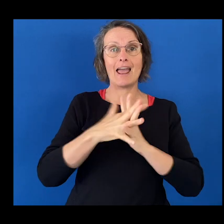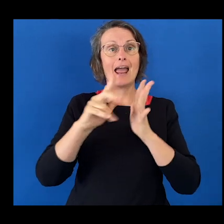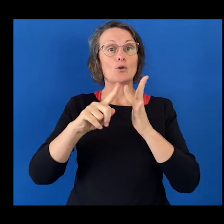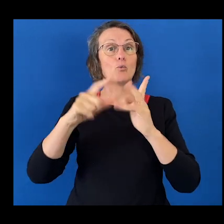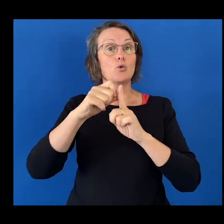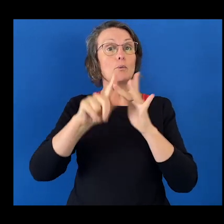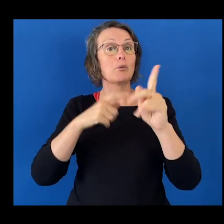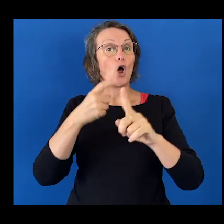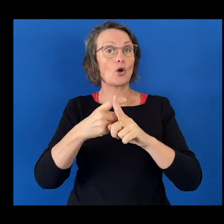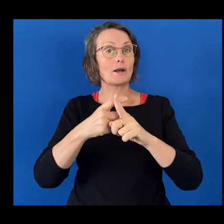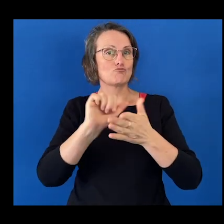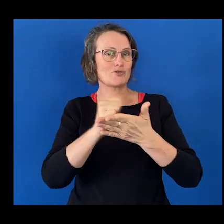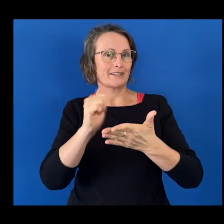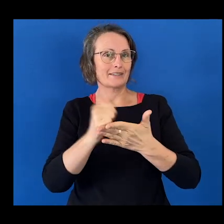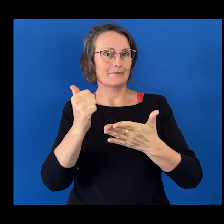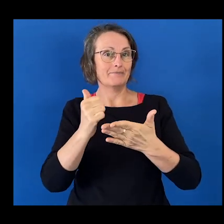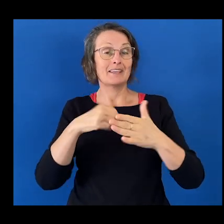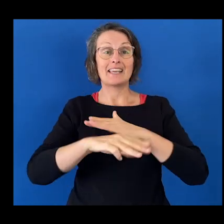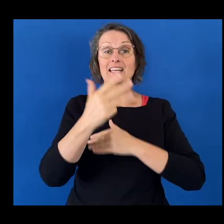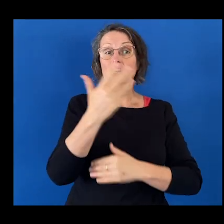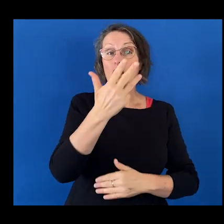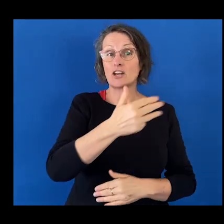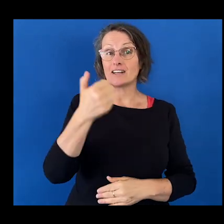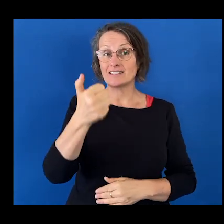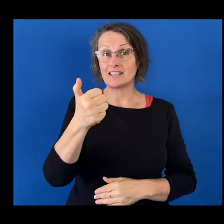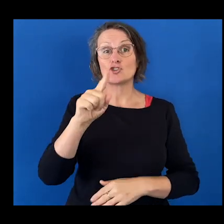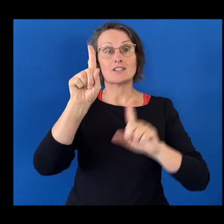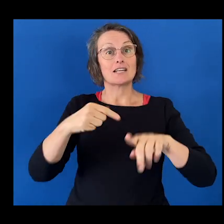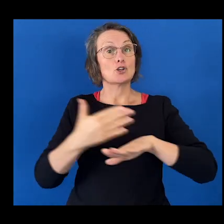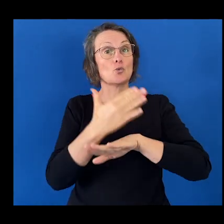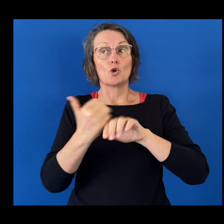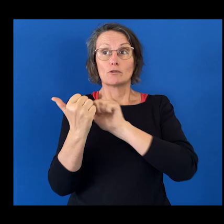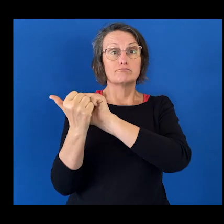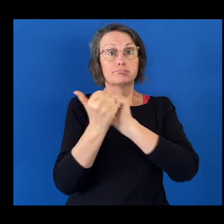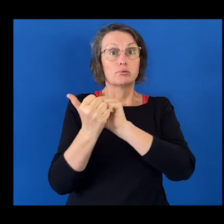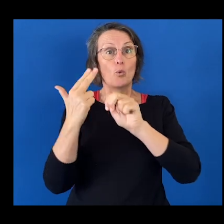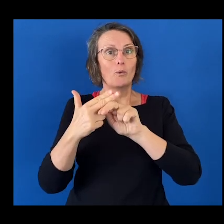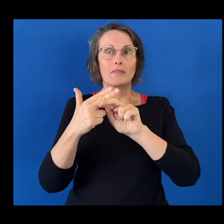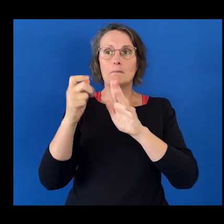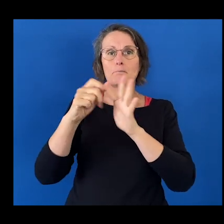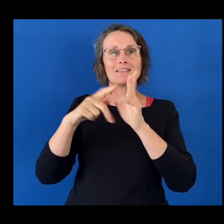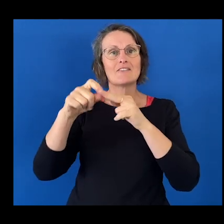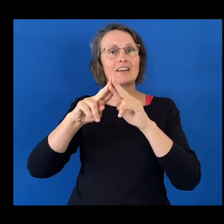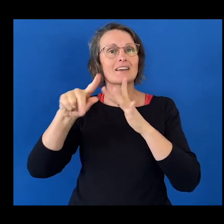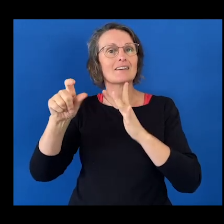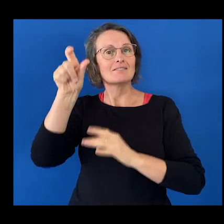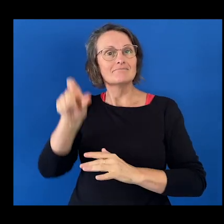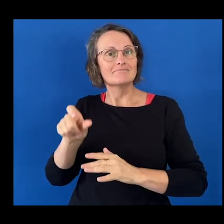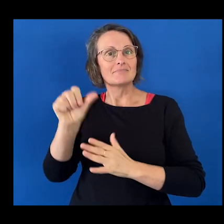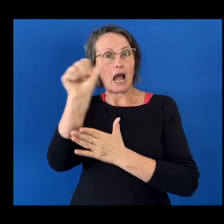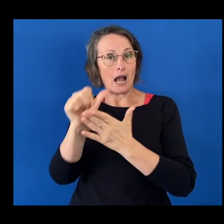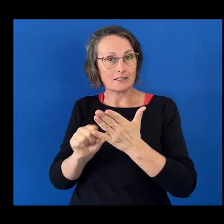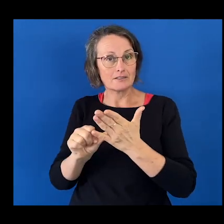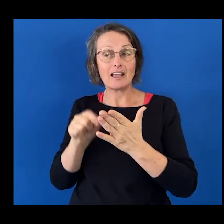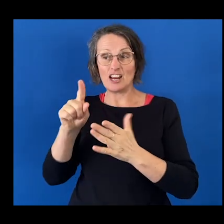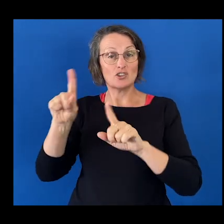After fire destroyed her studio in 1996, she began to work collaboratively with Indigenous Pacific artists, an approach that